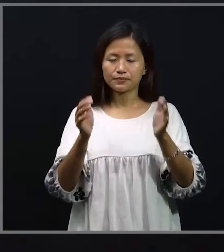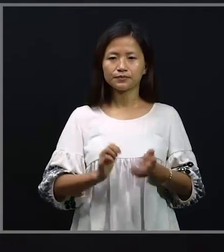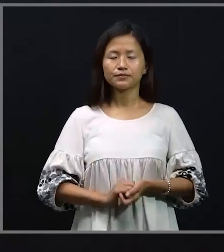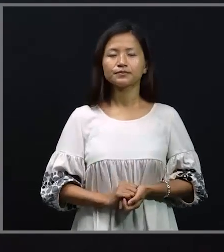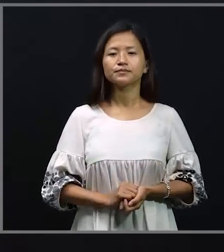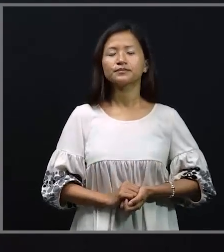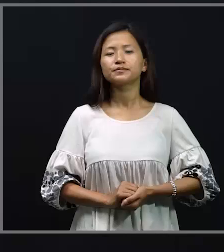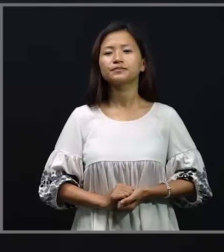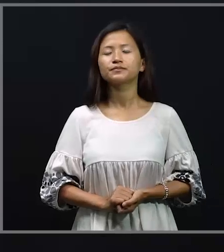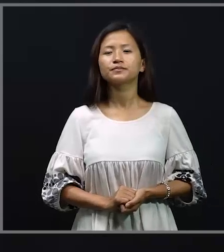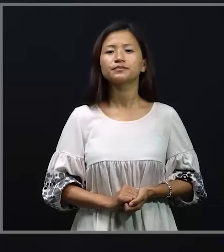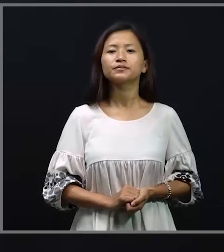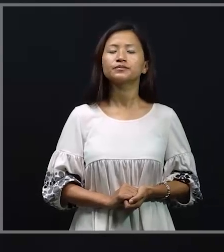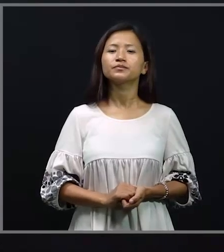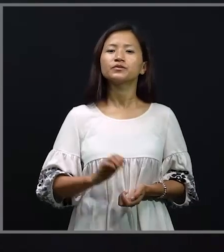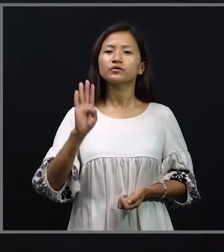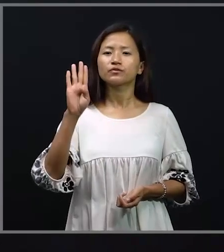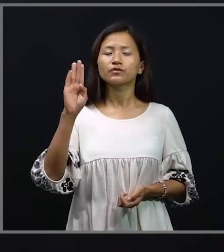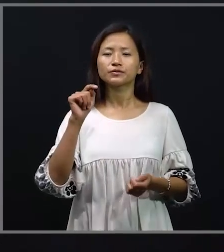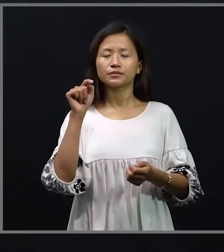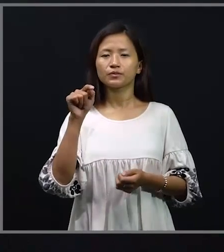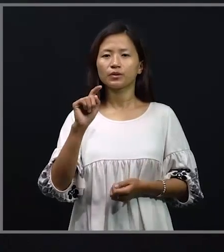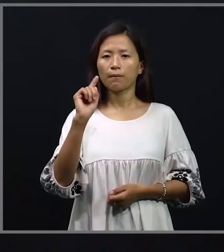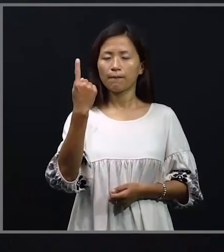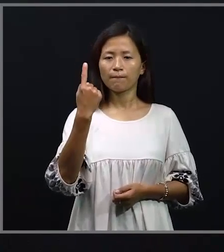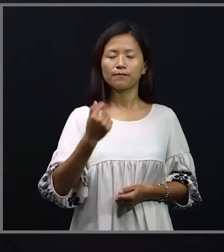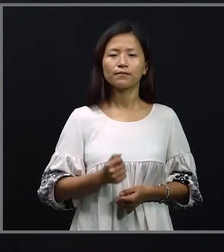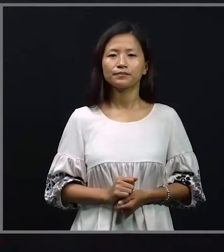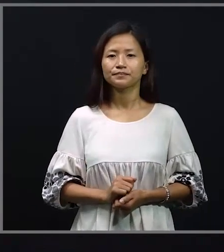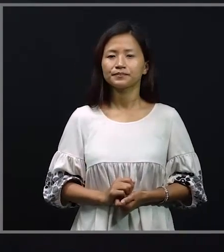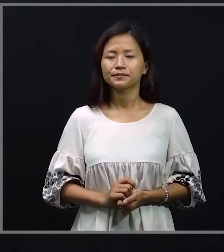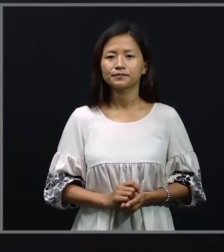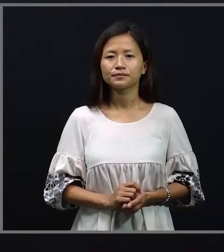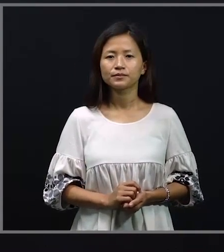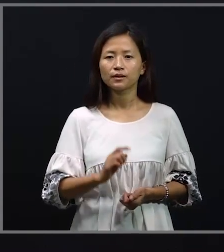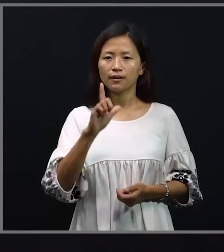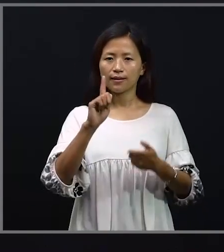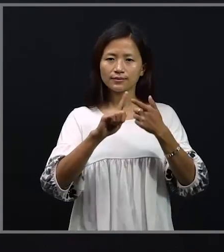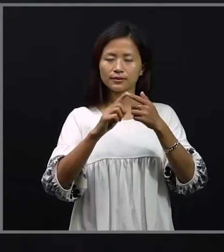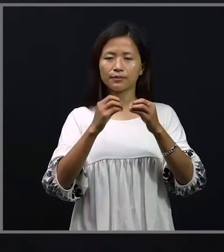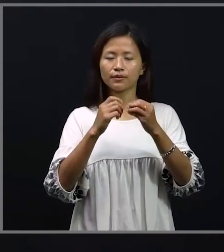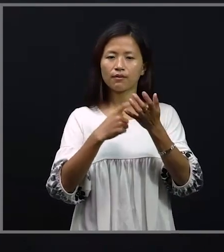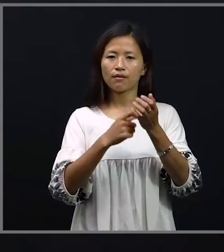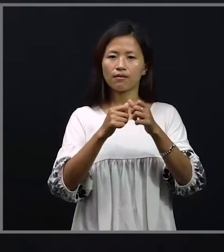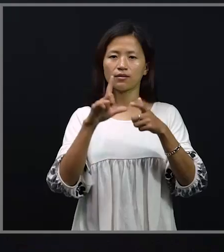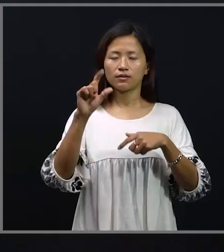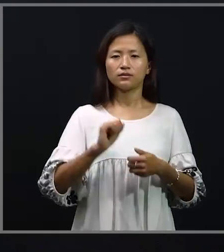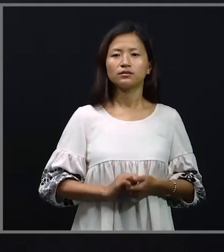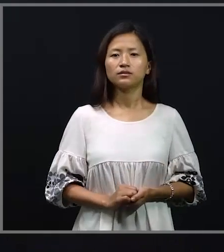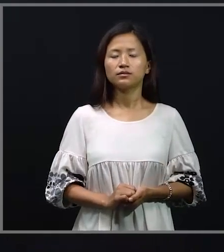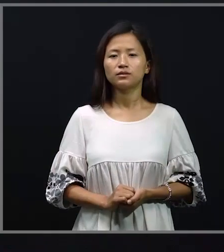Under the modern concept, we have 4 subpoints. The first one is the liberal.